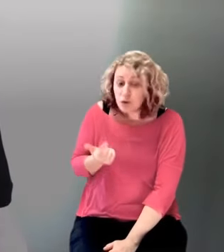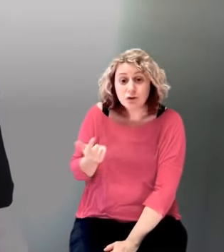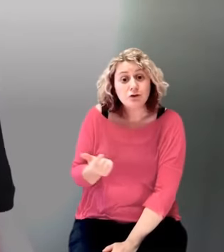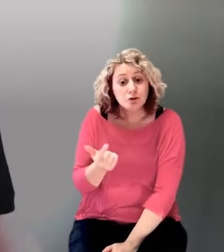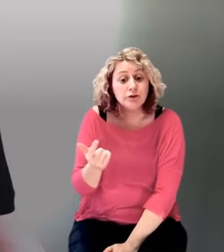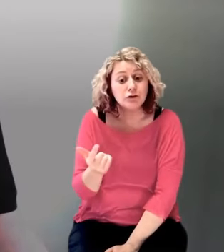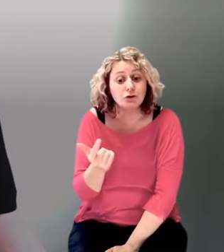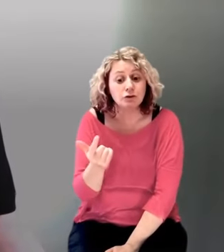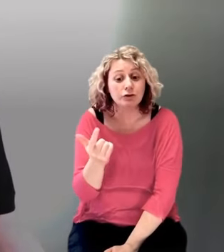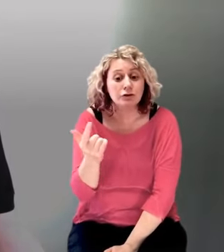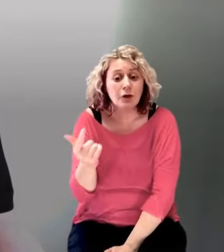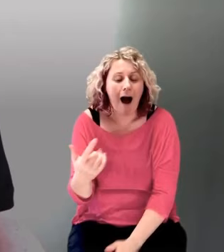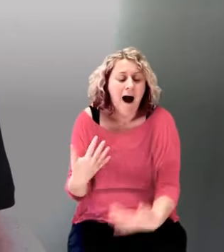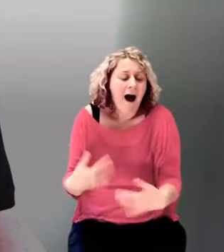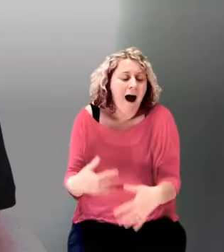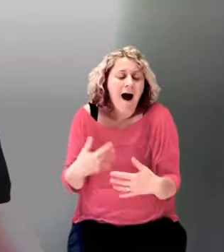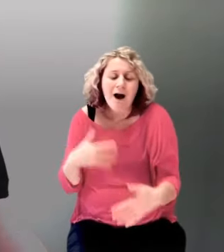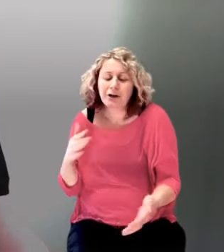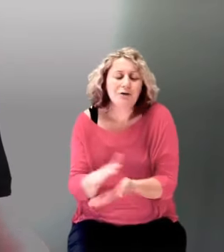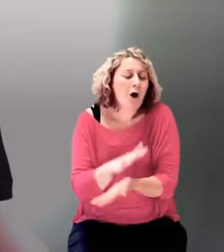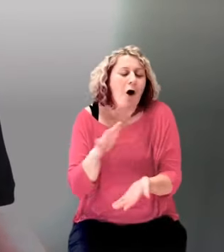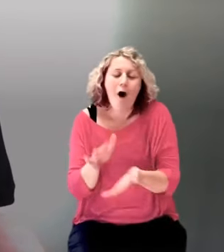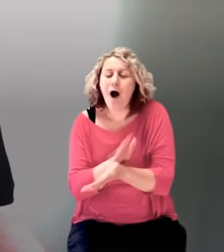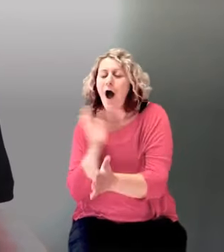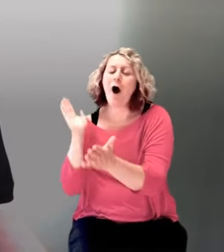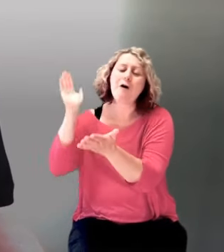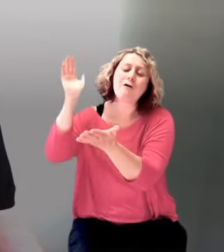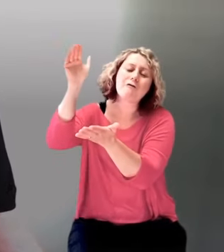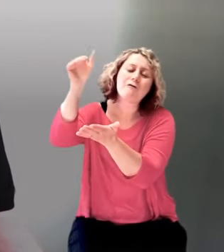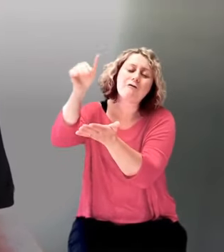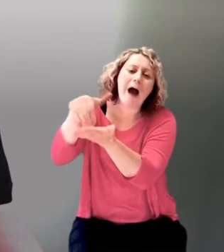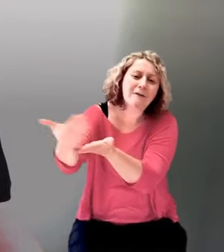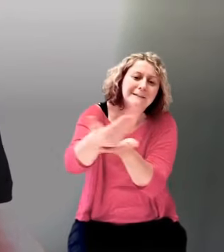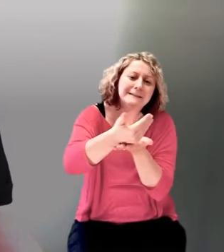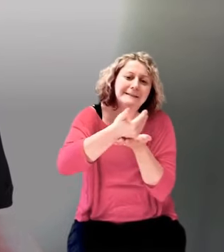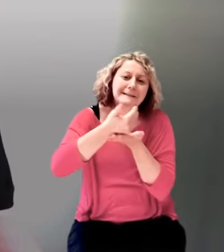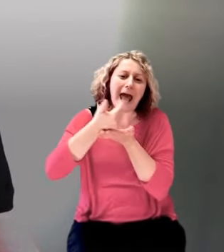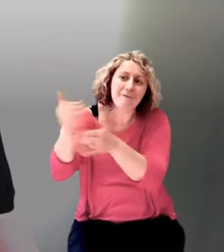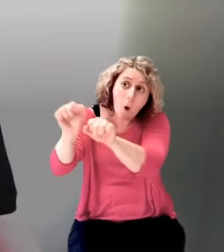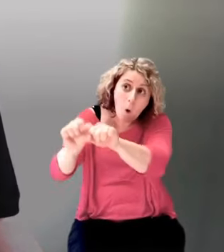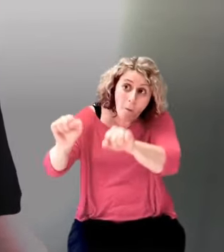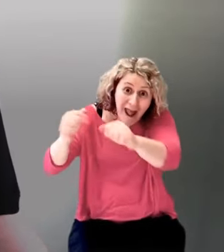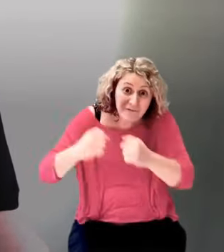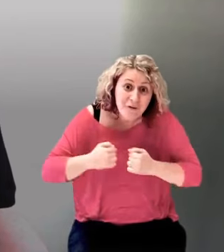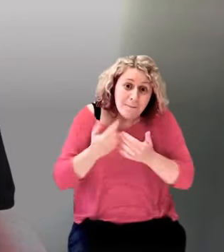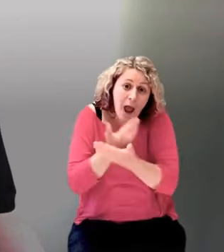On the journey, oh, the joy of arriving safe in